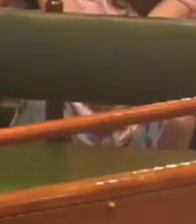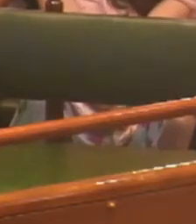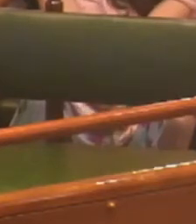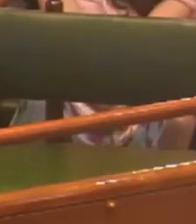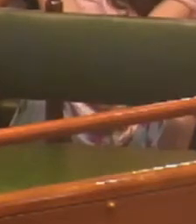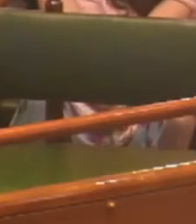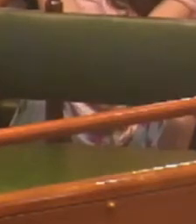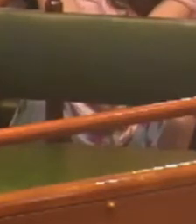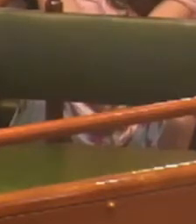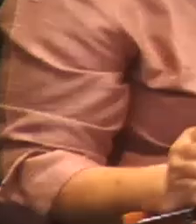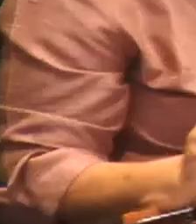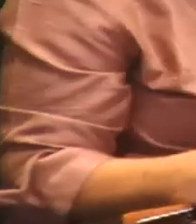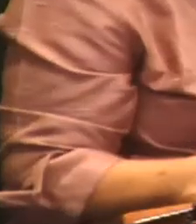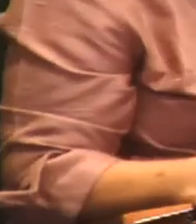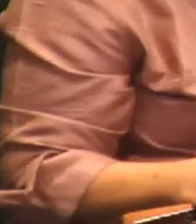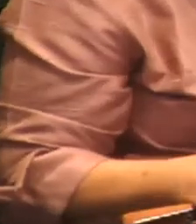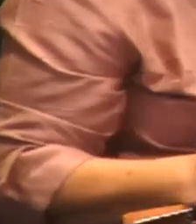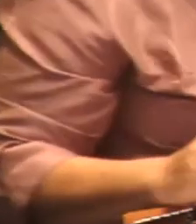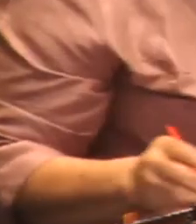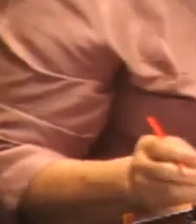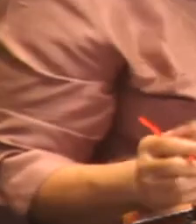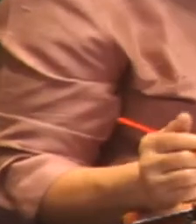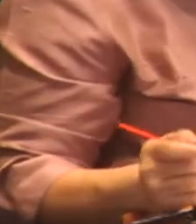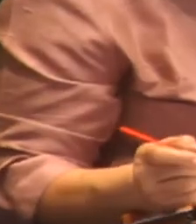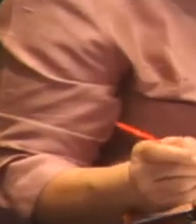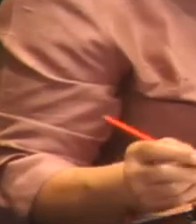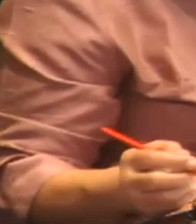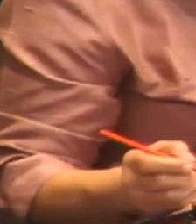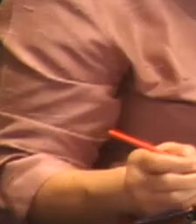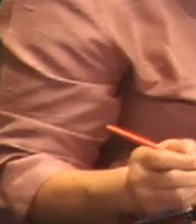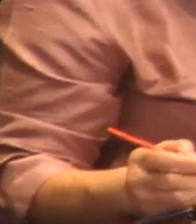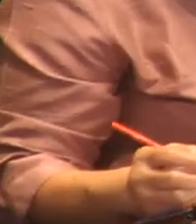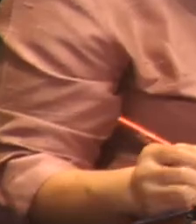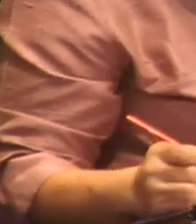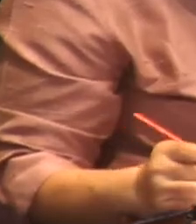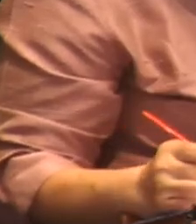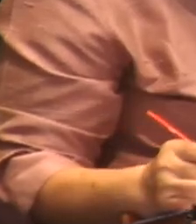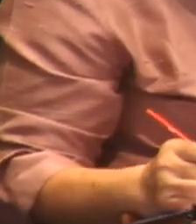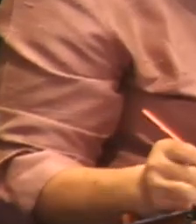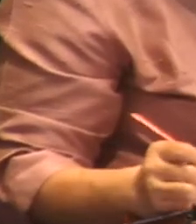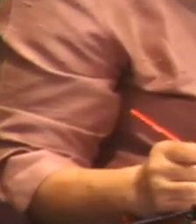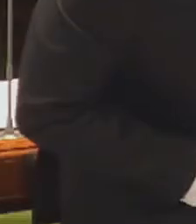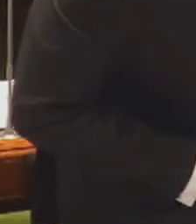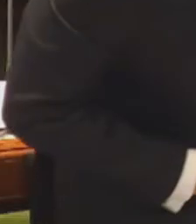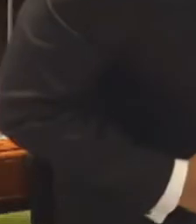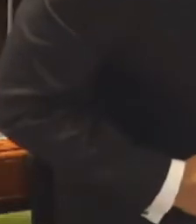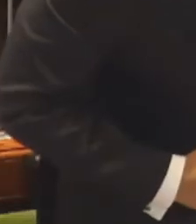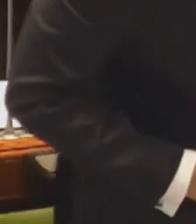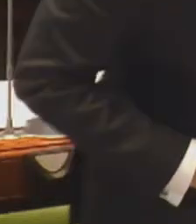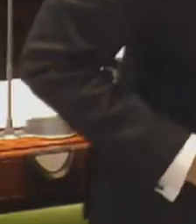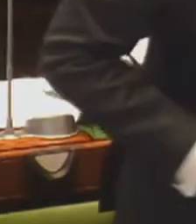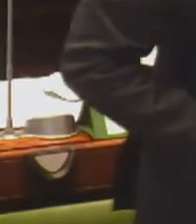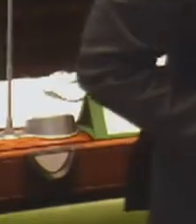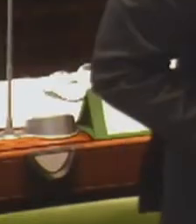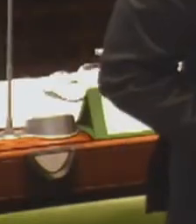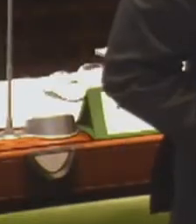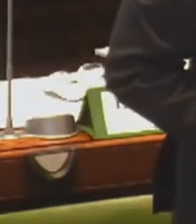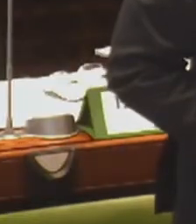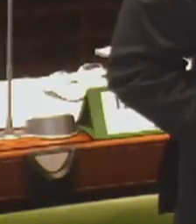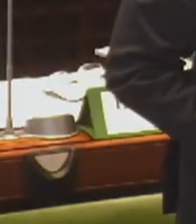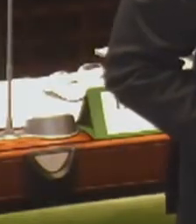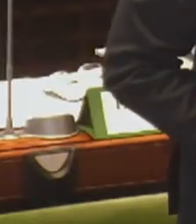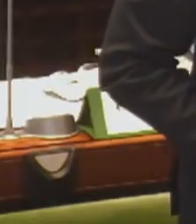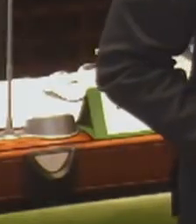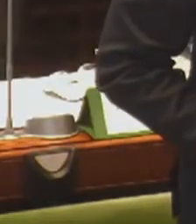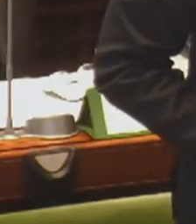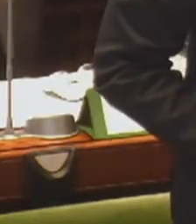Thank you. I now give the floor to the Honourable Acting Prime Minister. Thank you, Madam Speaker. Madam Speaker, I'd like to